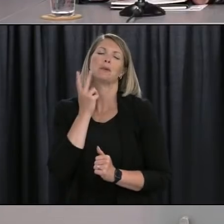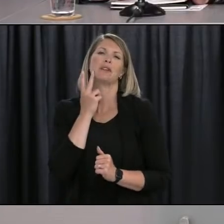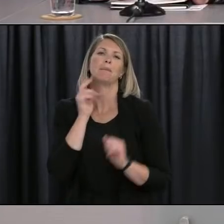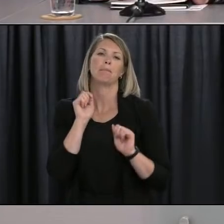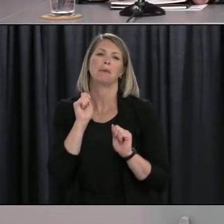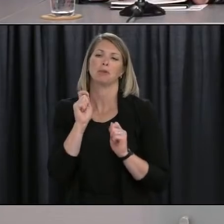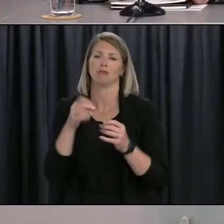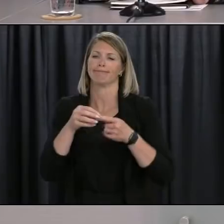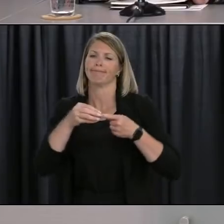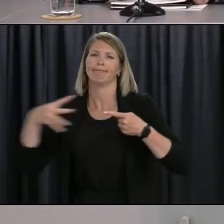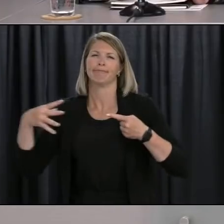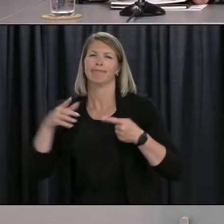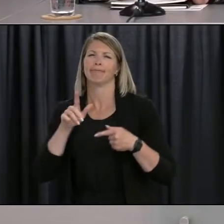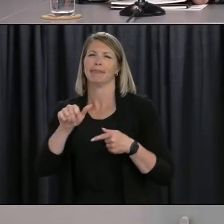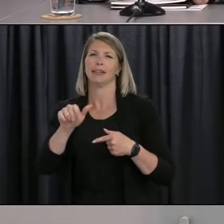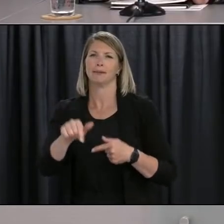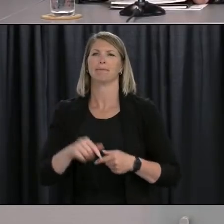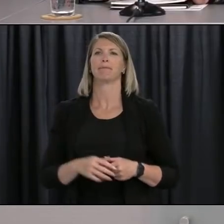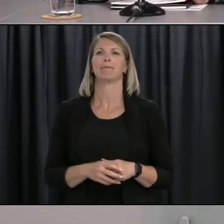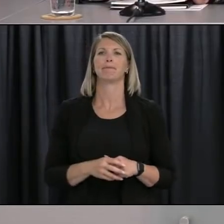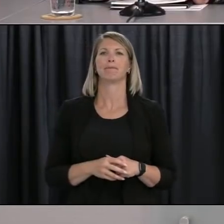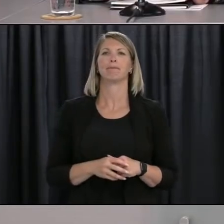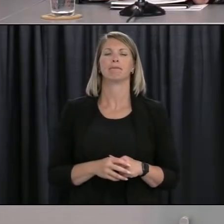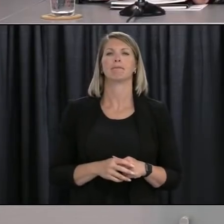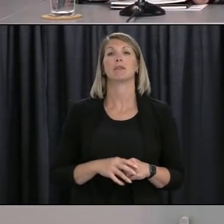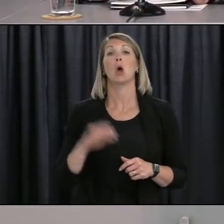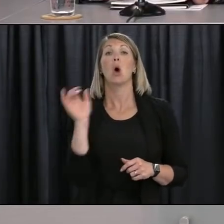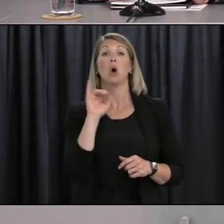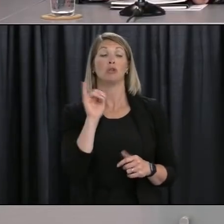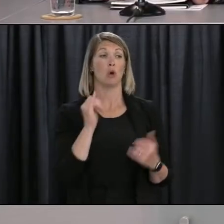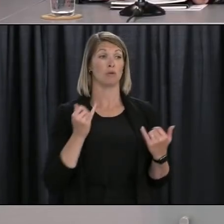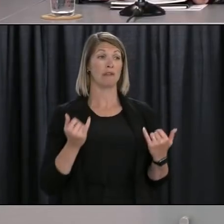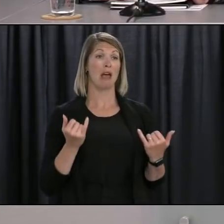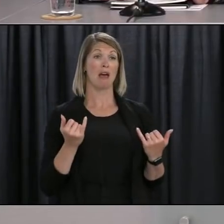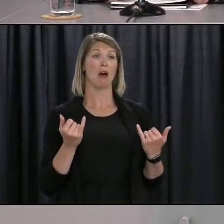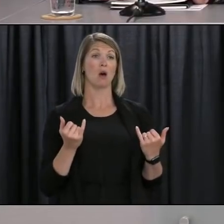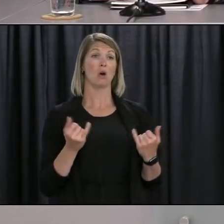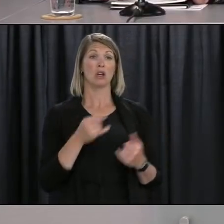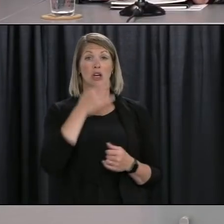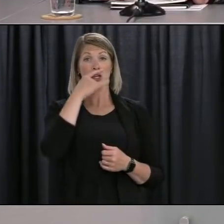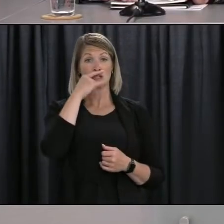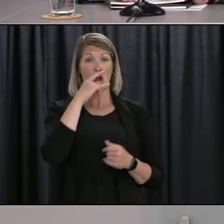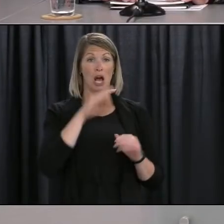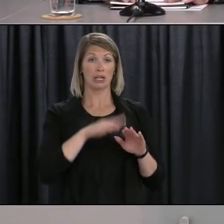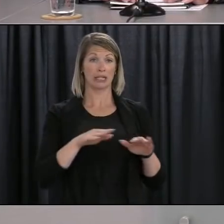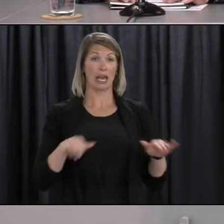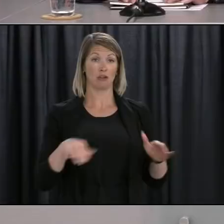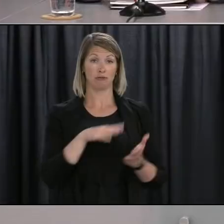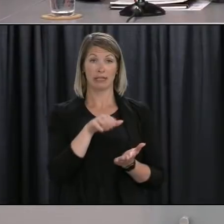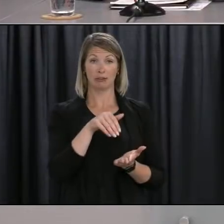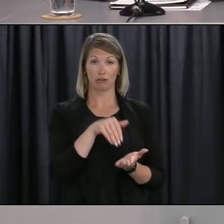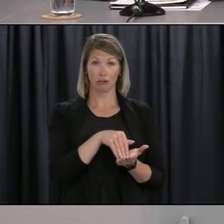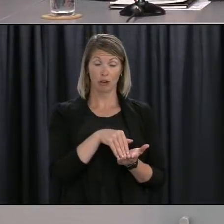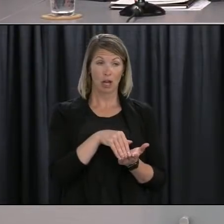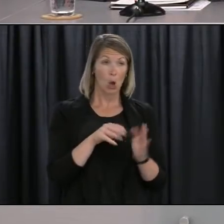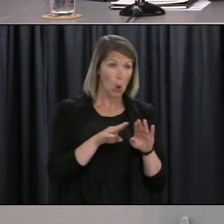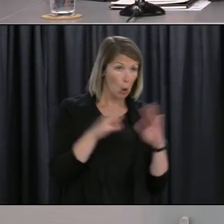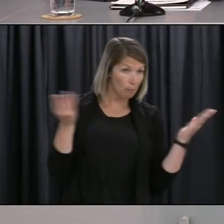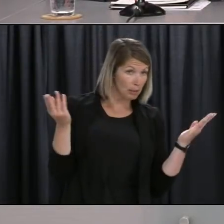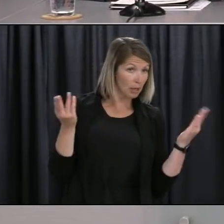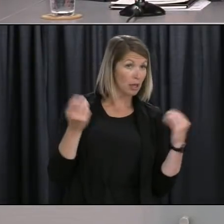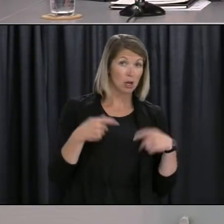Premier, there's a greater need for childcare, of course. More people going back to work now. Are there enough spaces available? Is access